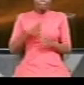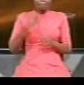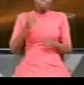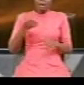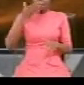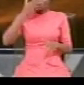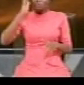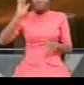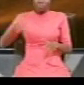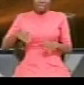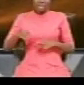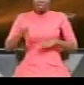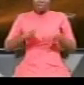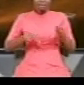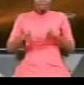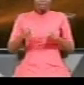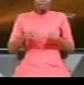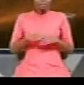wicked acts,